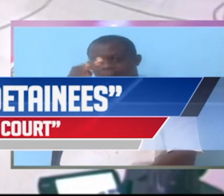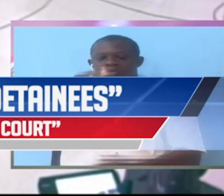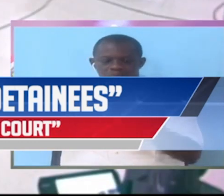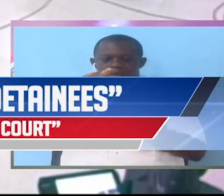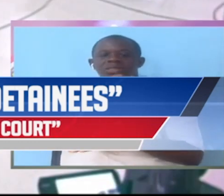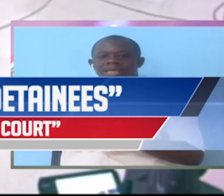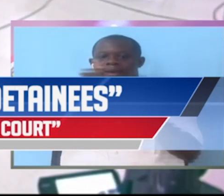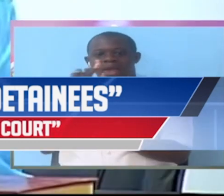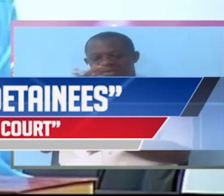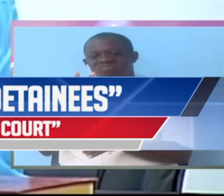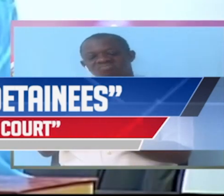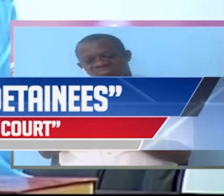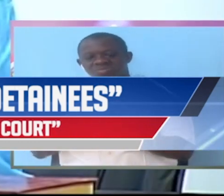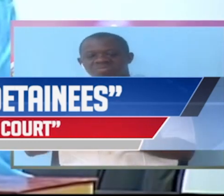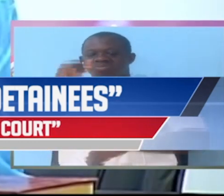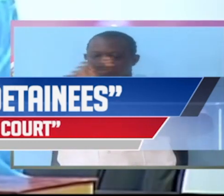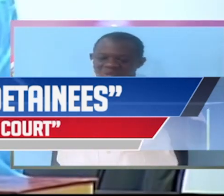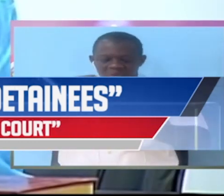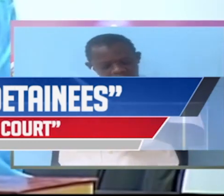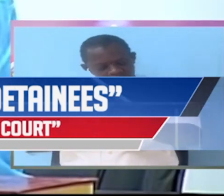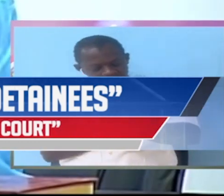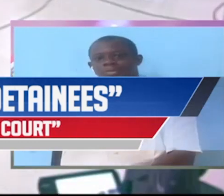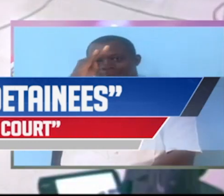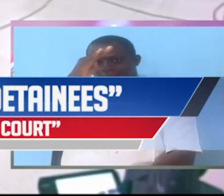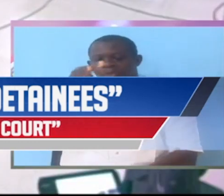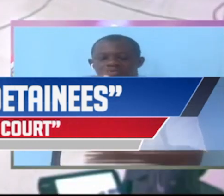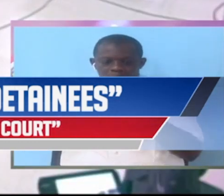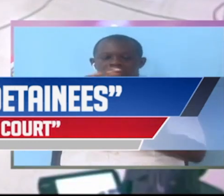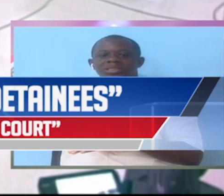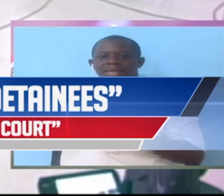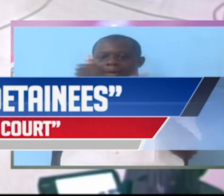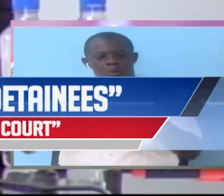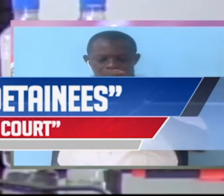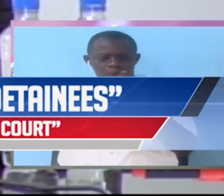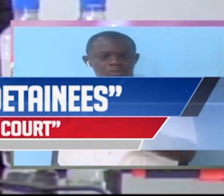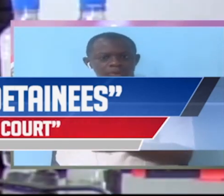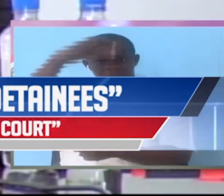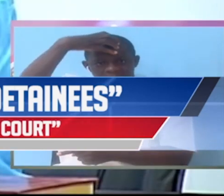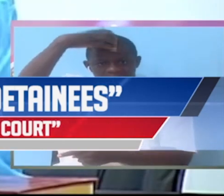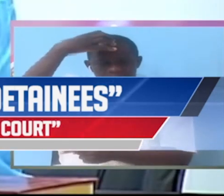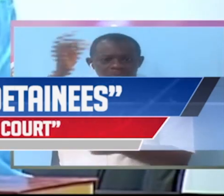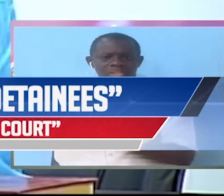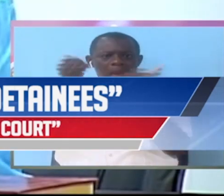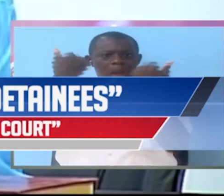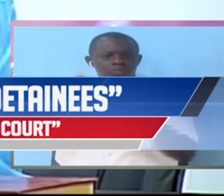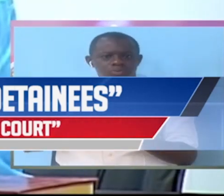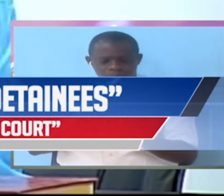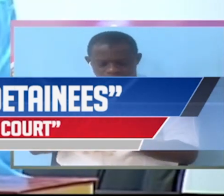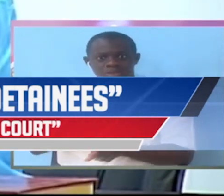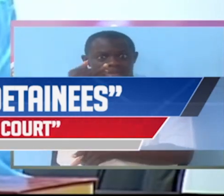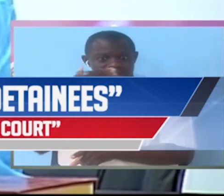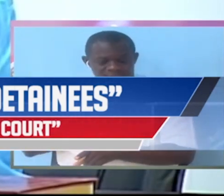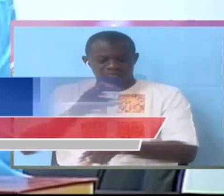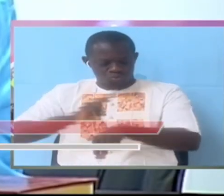guy. The torture scars are very visible. How about his head? Yeah, he sustained some